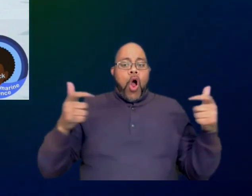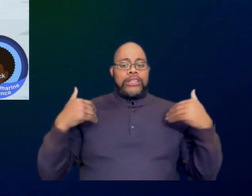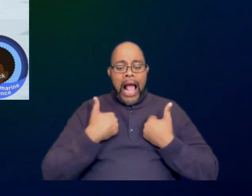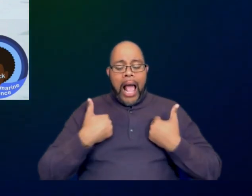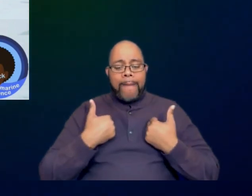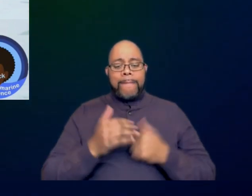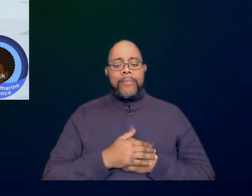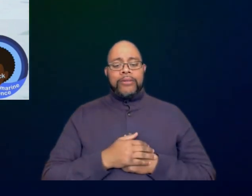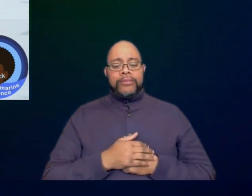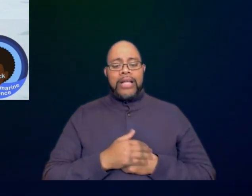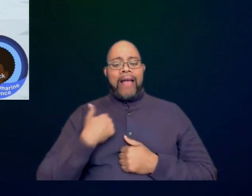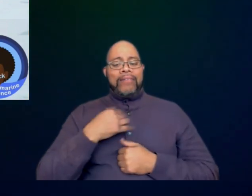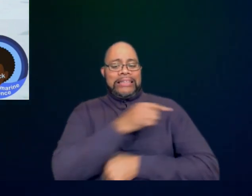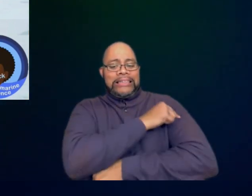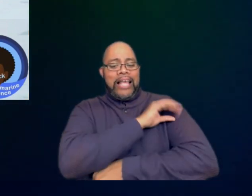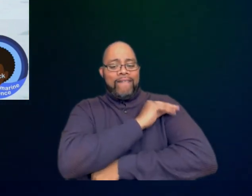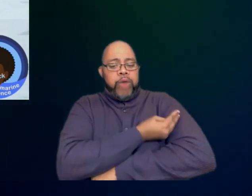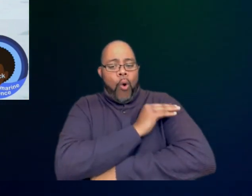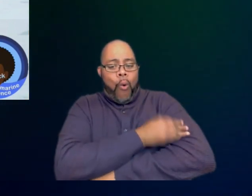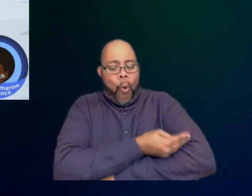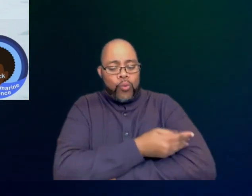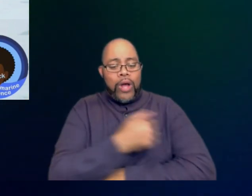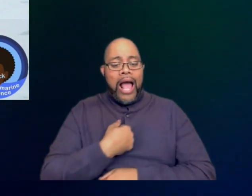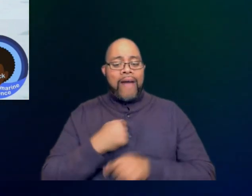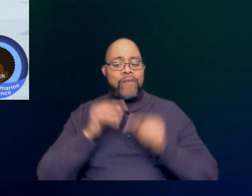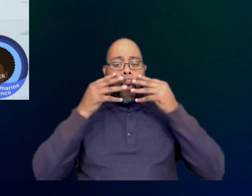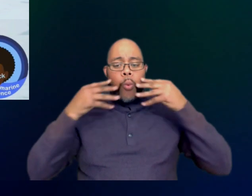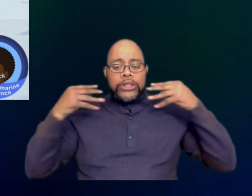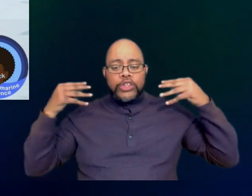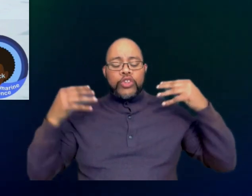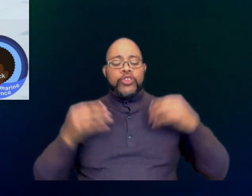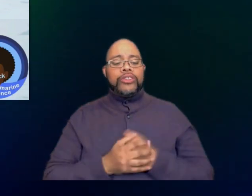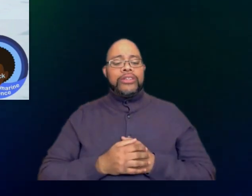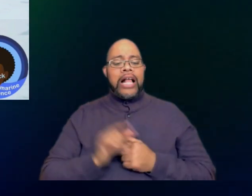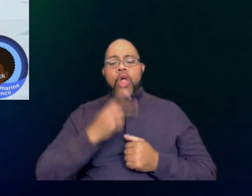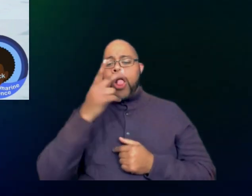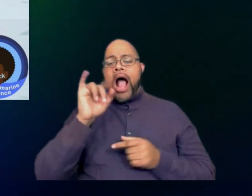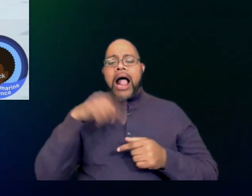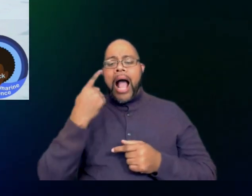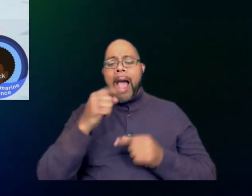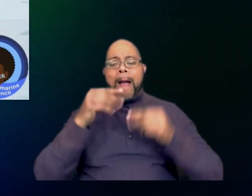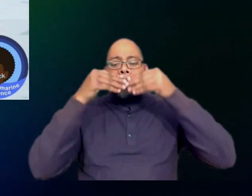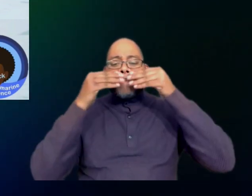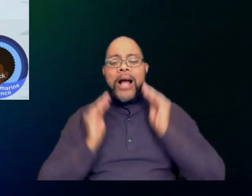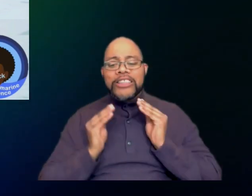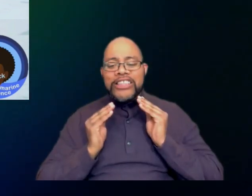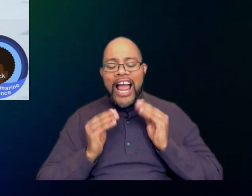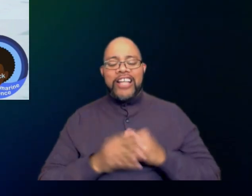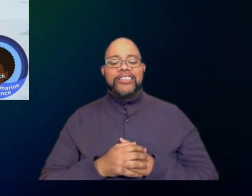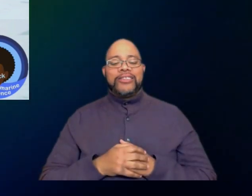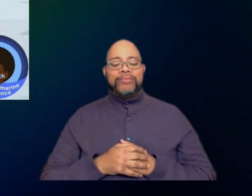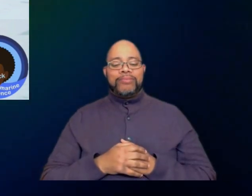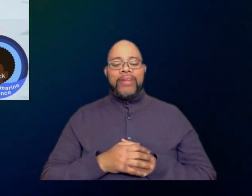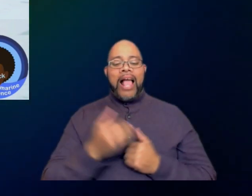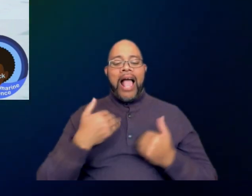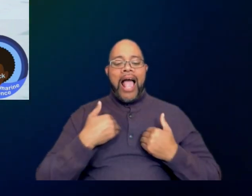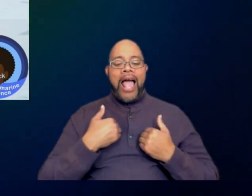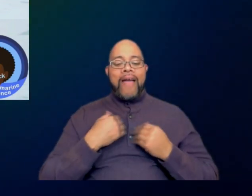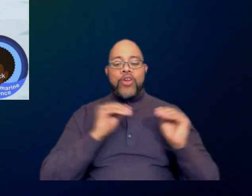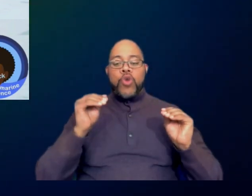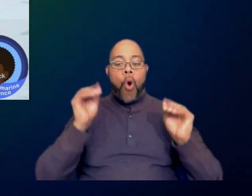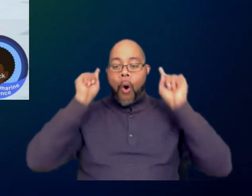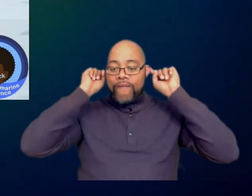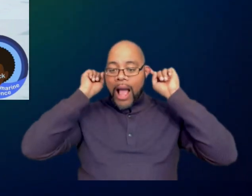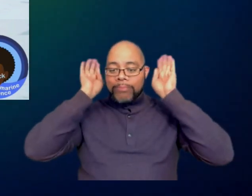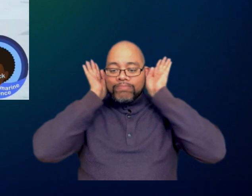large animals and have skin folds. They also have whiskers, which appear in a mustache kind of formation in the front of their faces, and they have